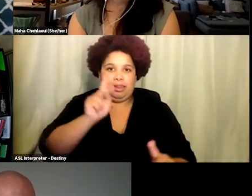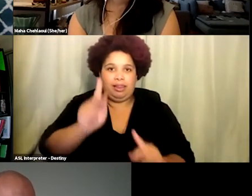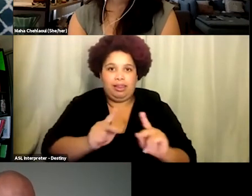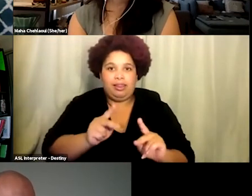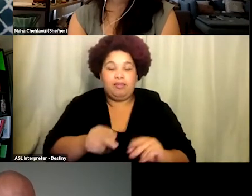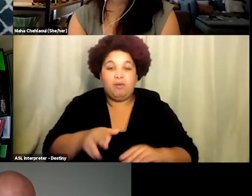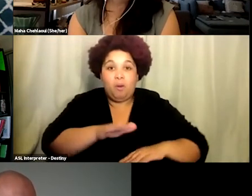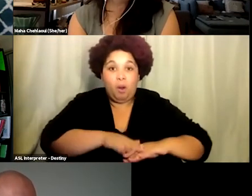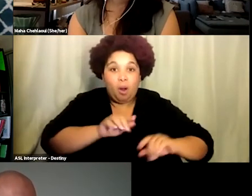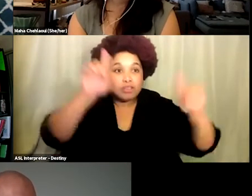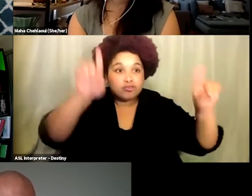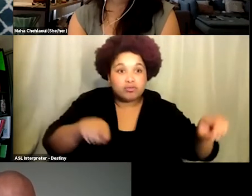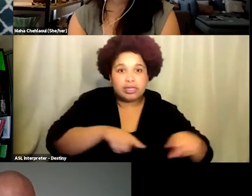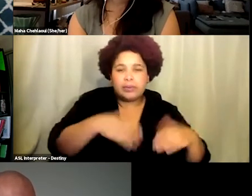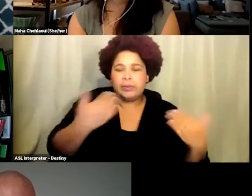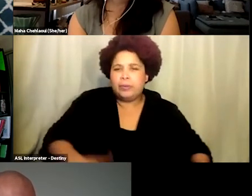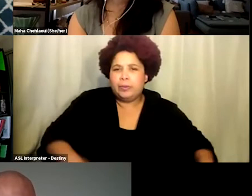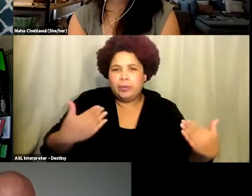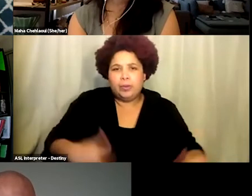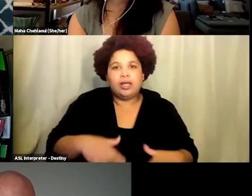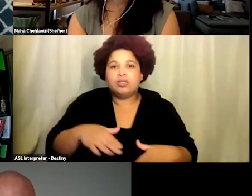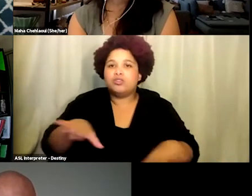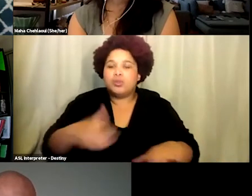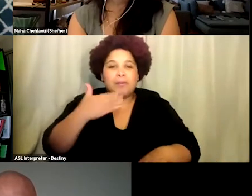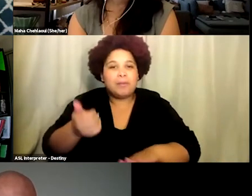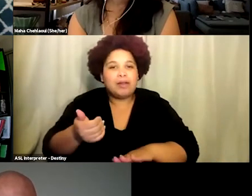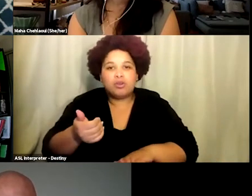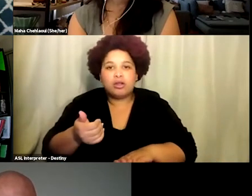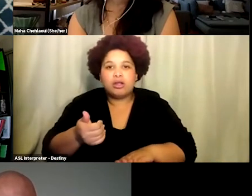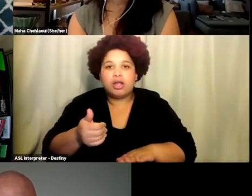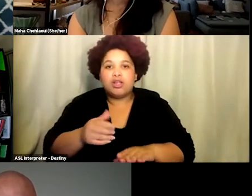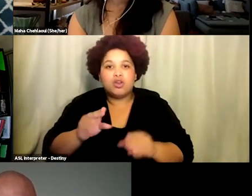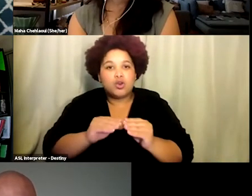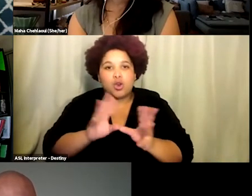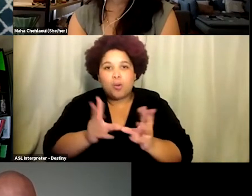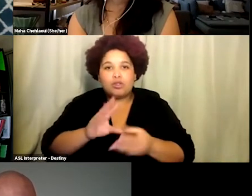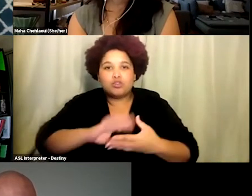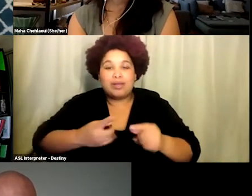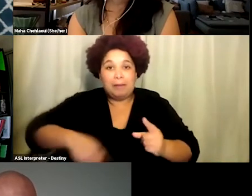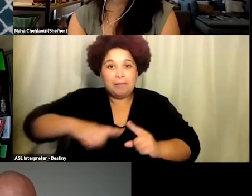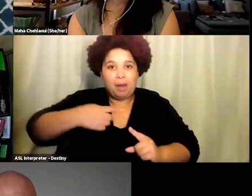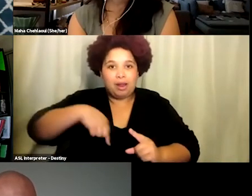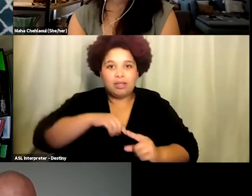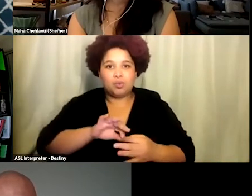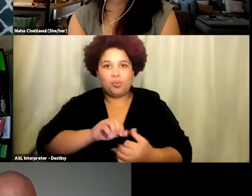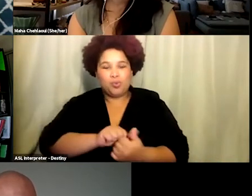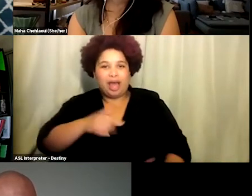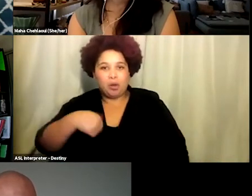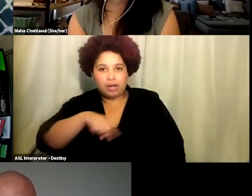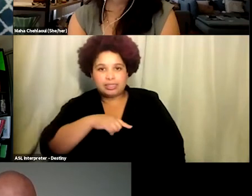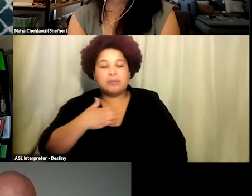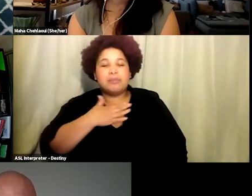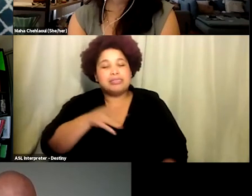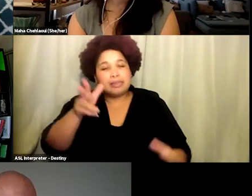screen, and you do need to do better. No more stories about us without us. Please continue to listen to these conversations and learn and grow from